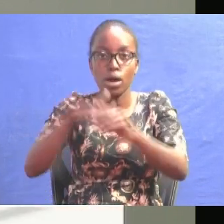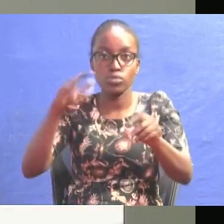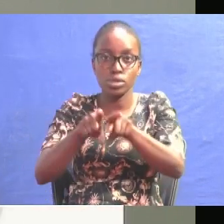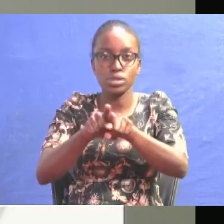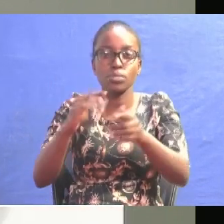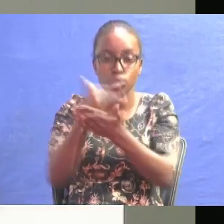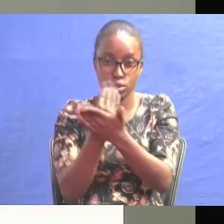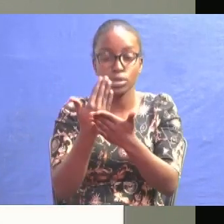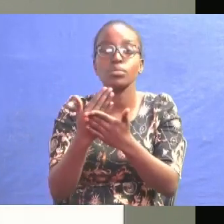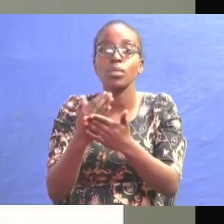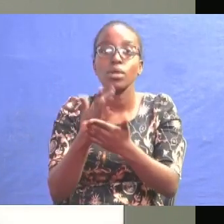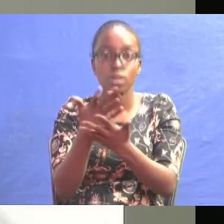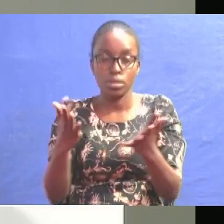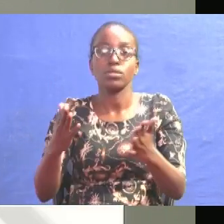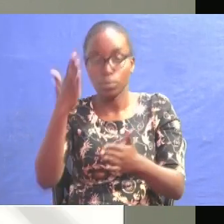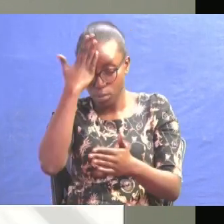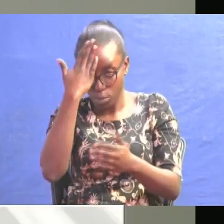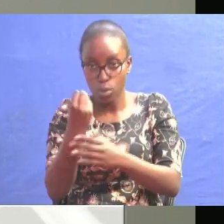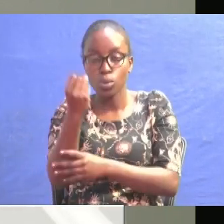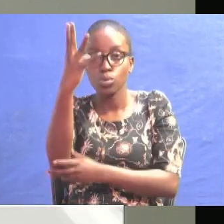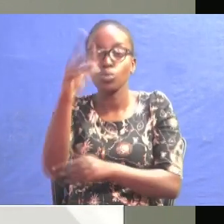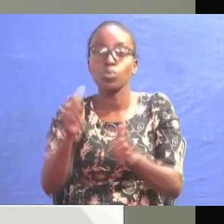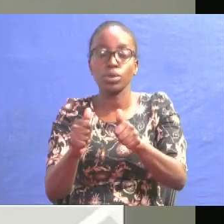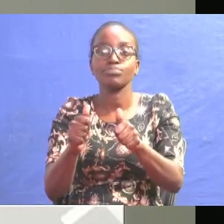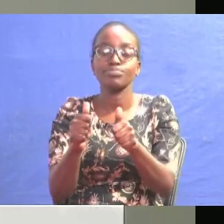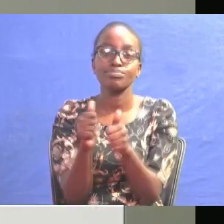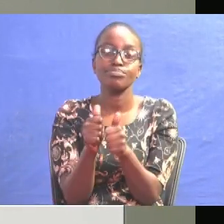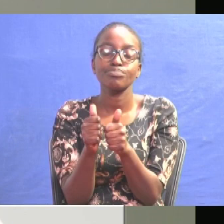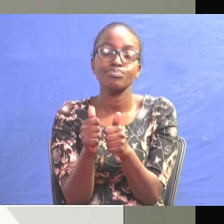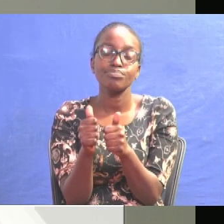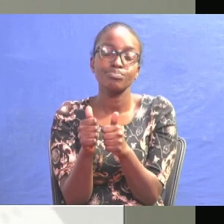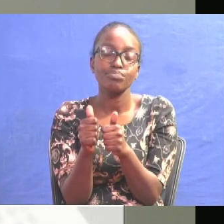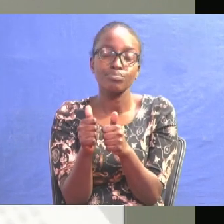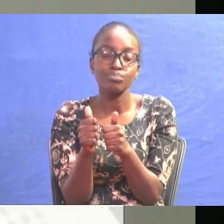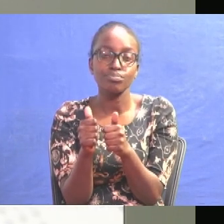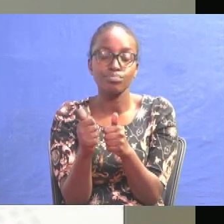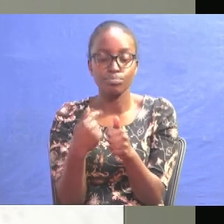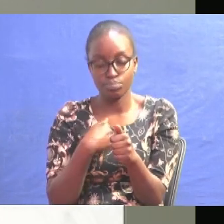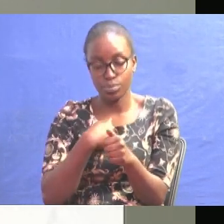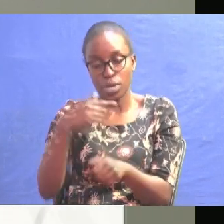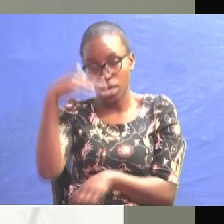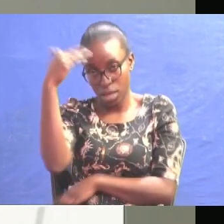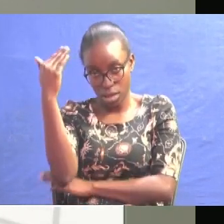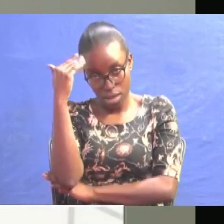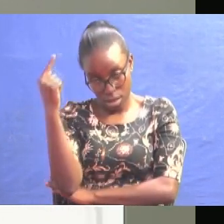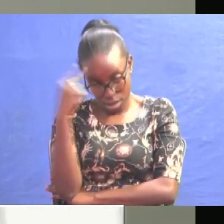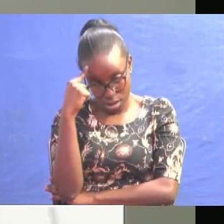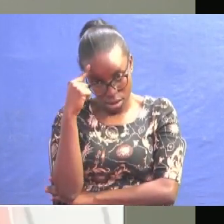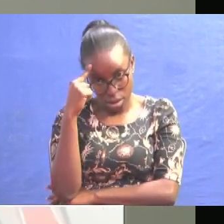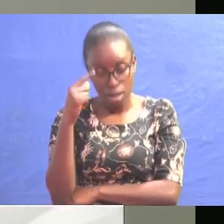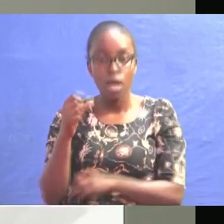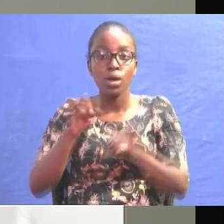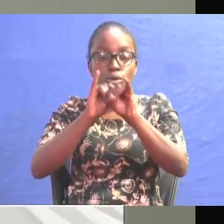I grew up knowing about him. And for instance, I think it's clear that he's able to the